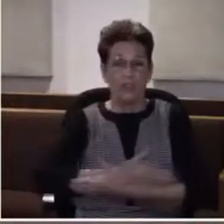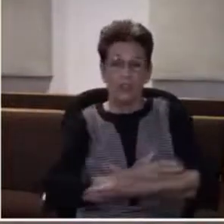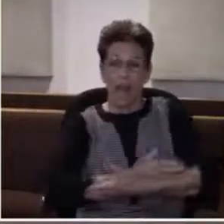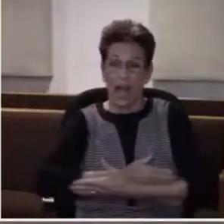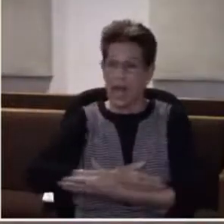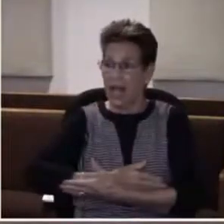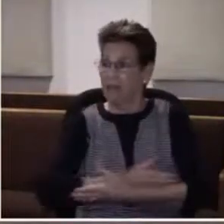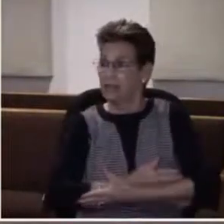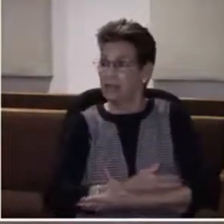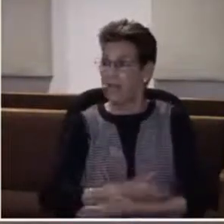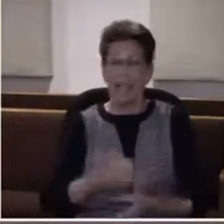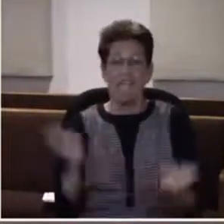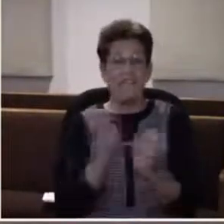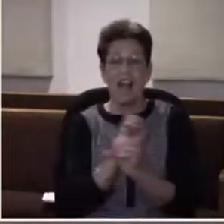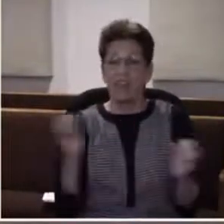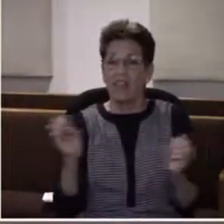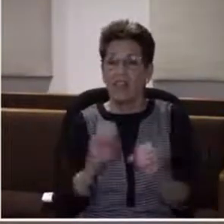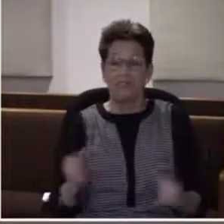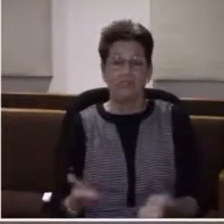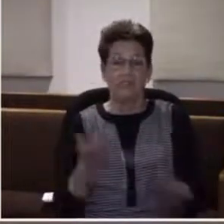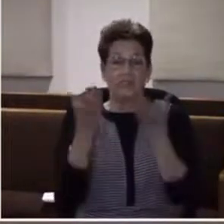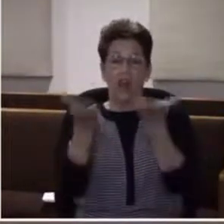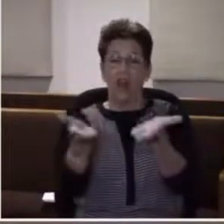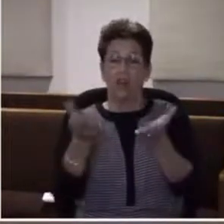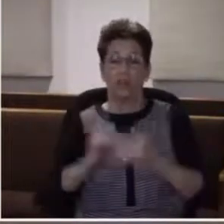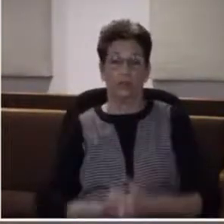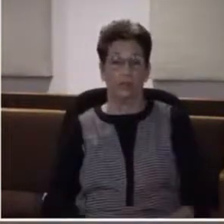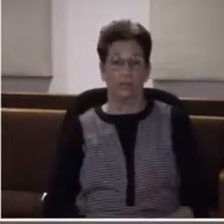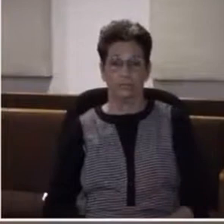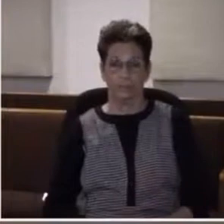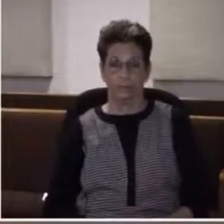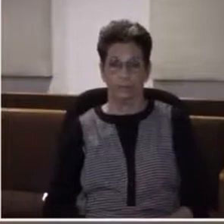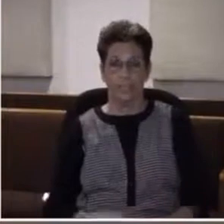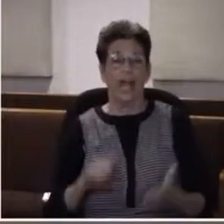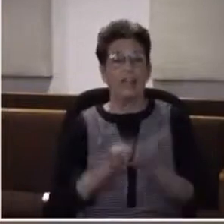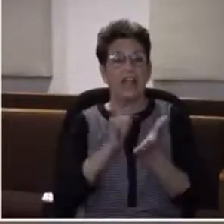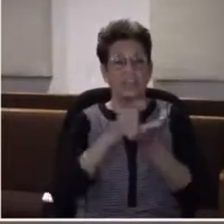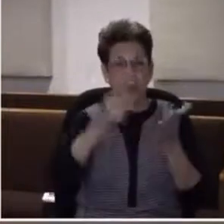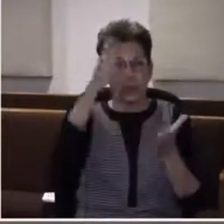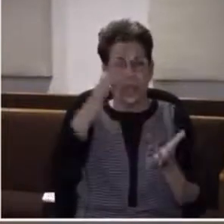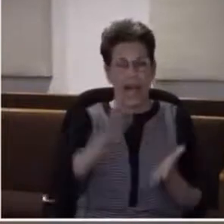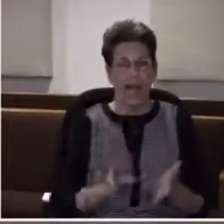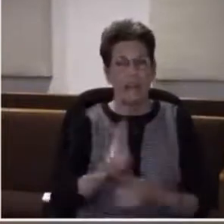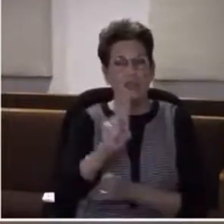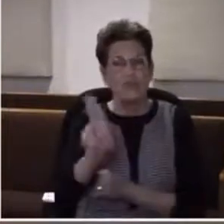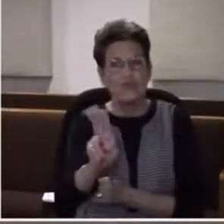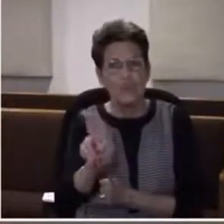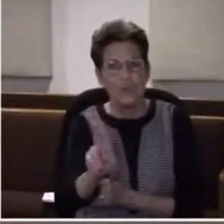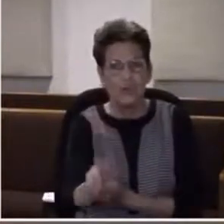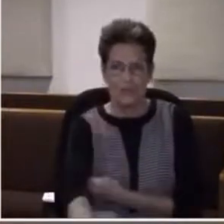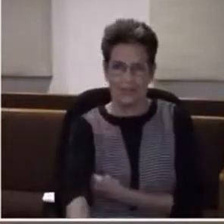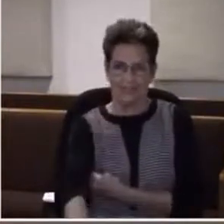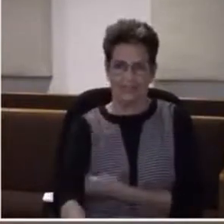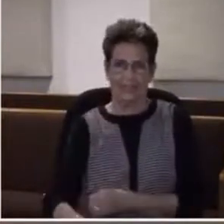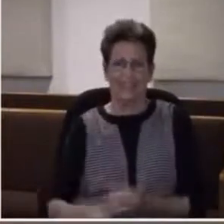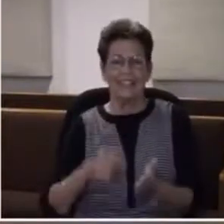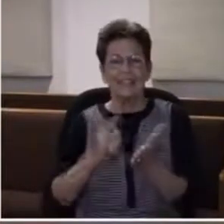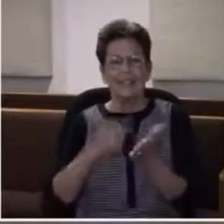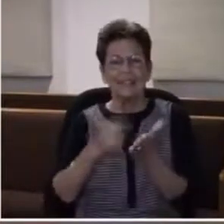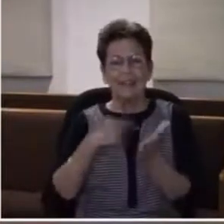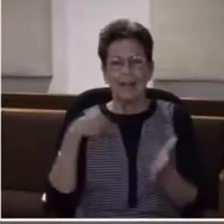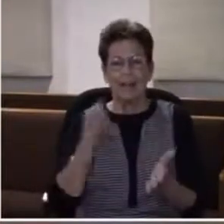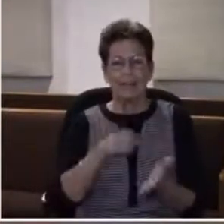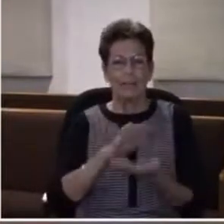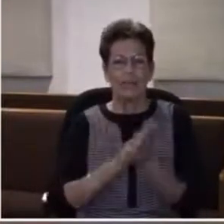have nothing to offer. But that's what God used to bring me to himself. Sometimes we get so rich we think we don't need God. We